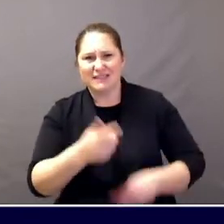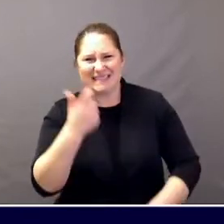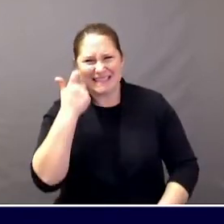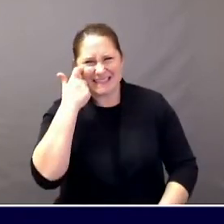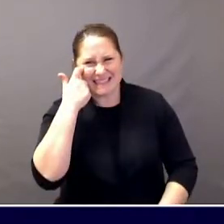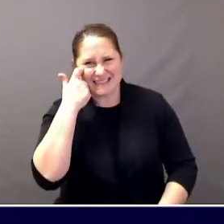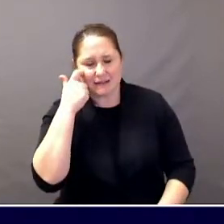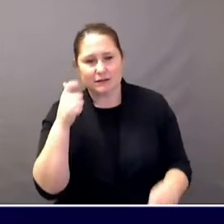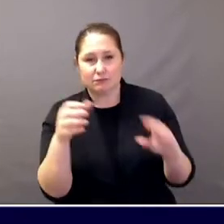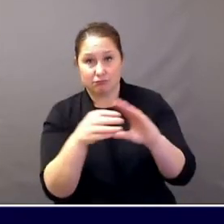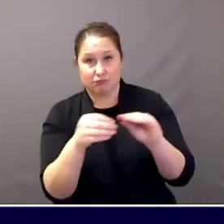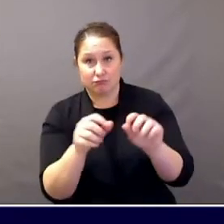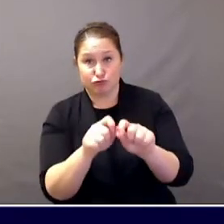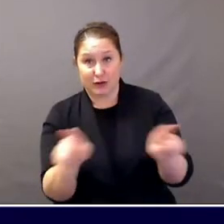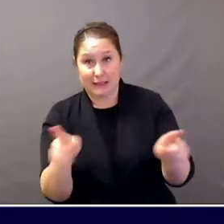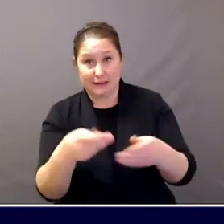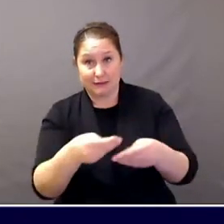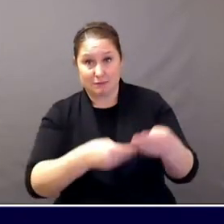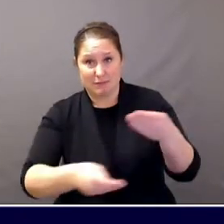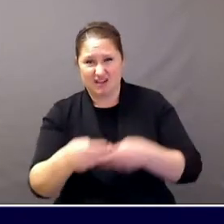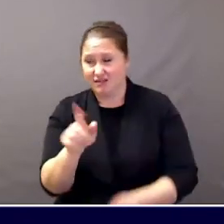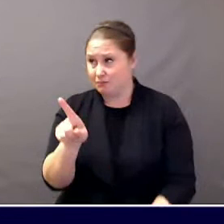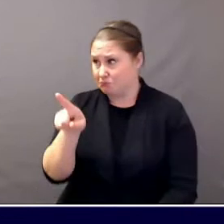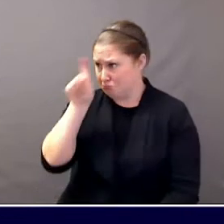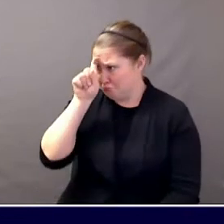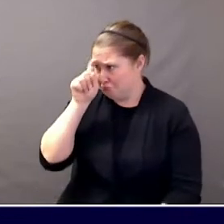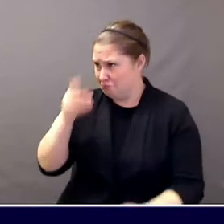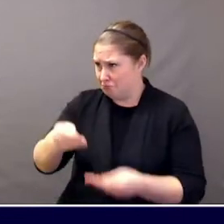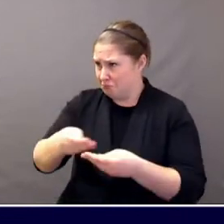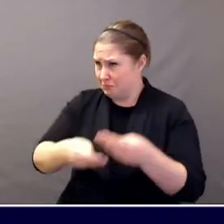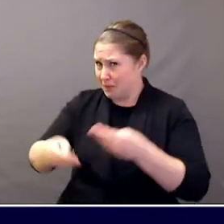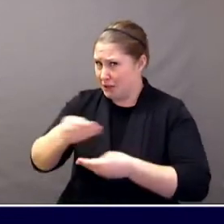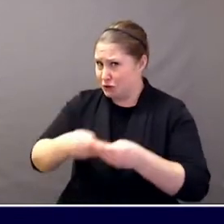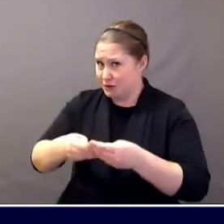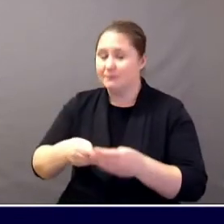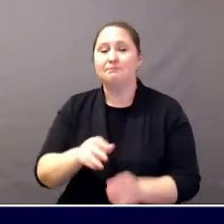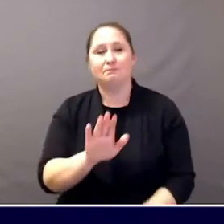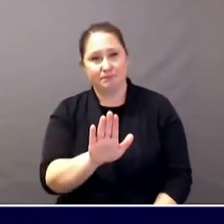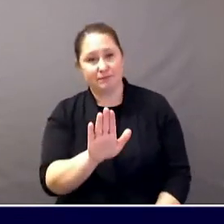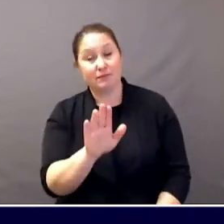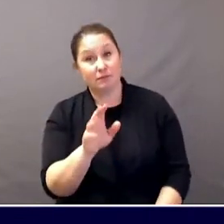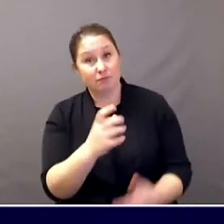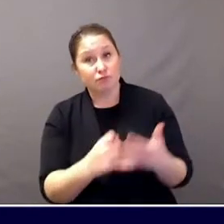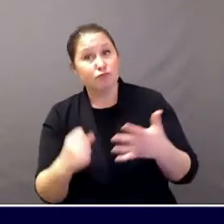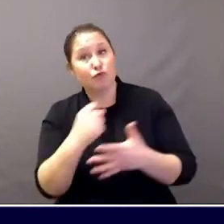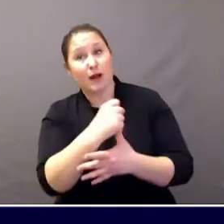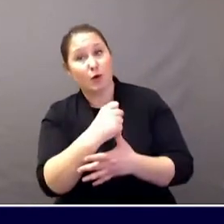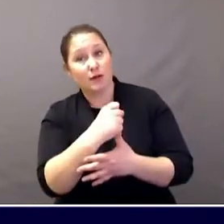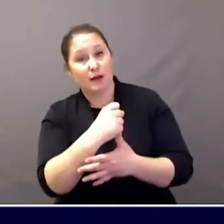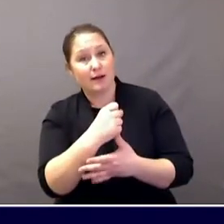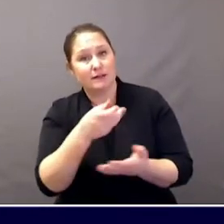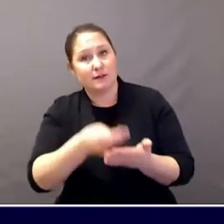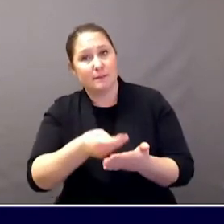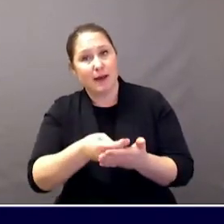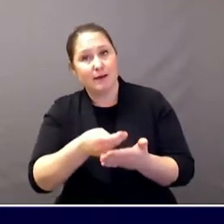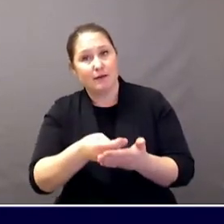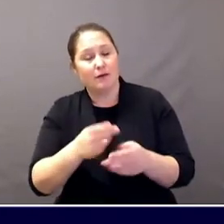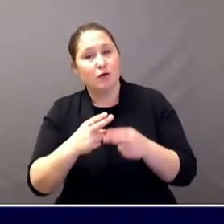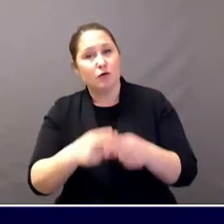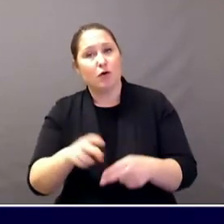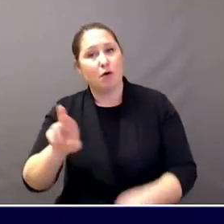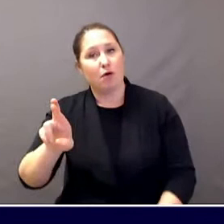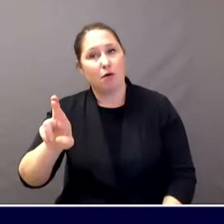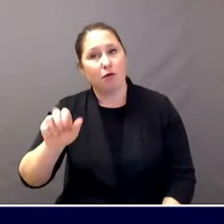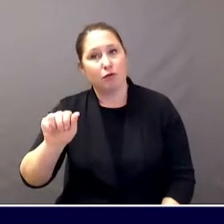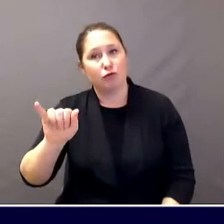yes. Can you talk a little bit about the decision to prioritize adding funds to the rainy day fund instead of